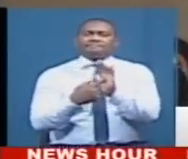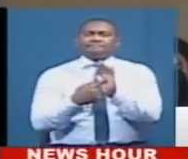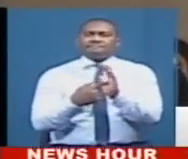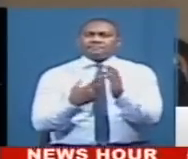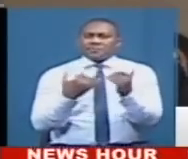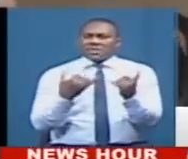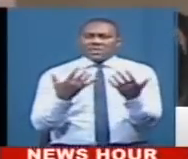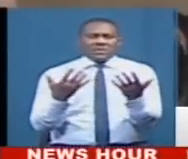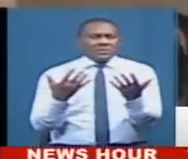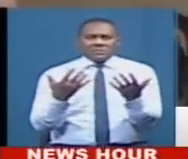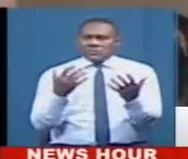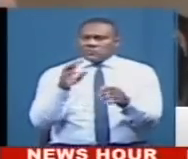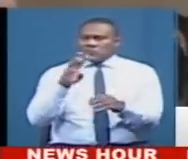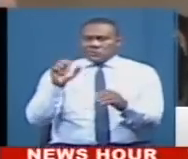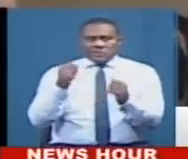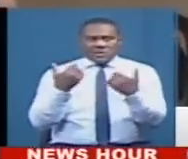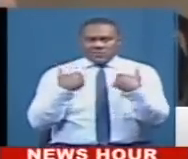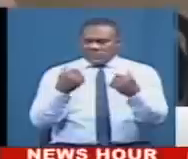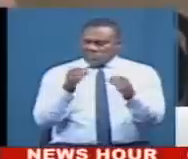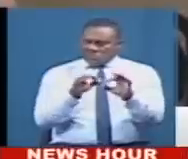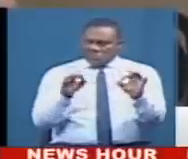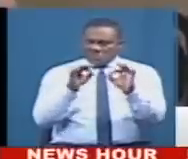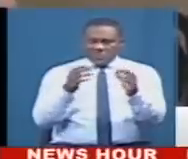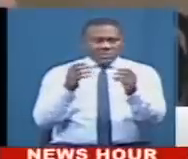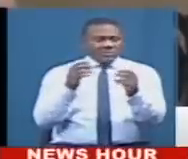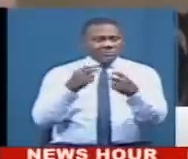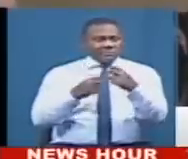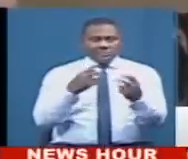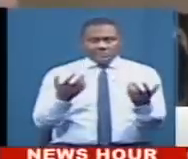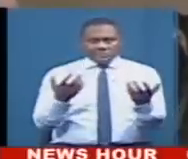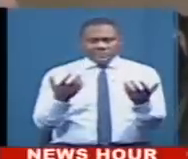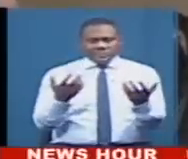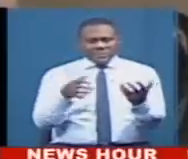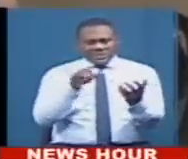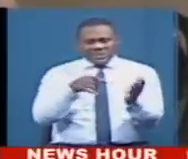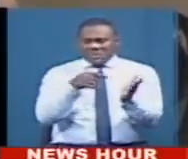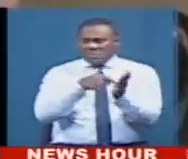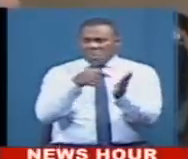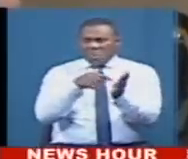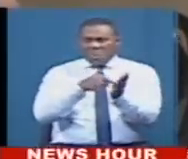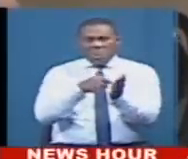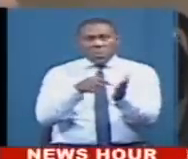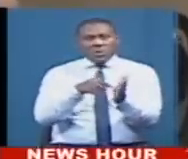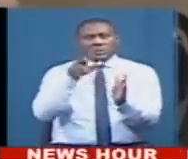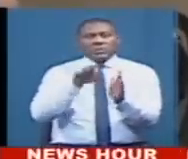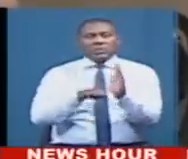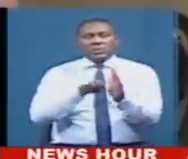key challenge facing the region. What needs to be done to reduce debt